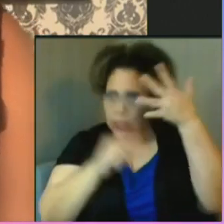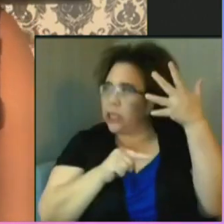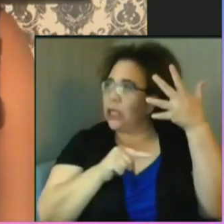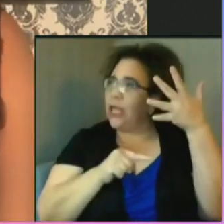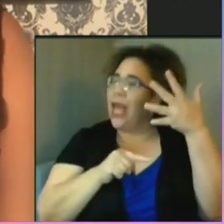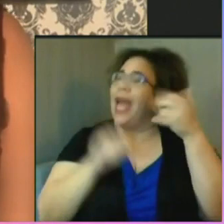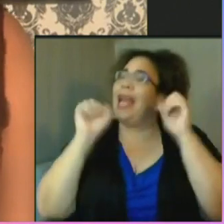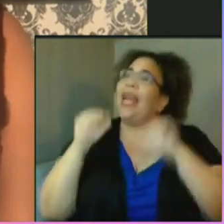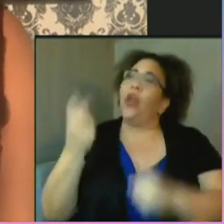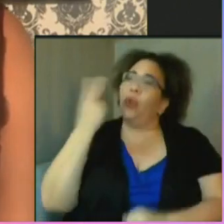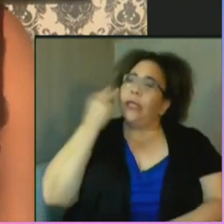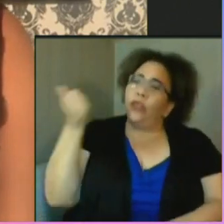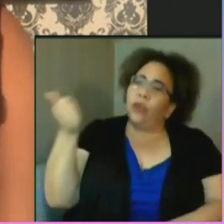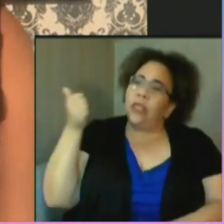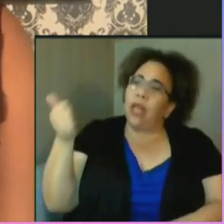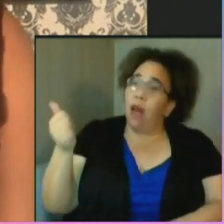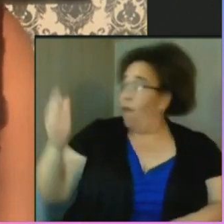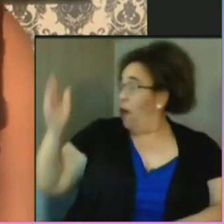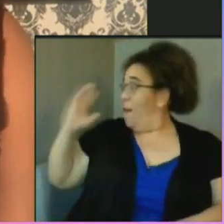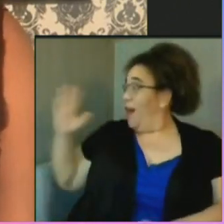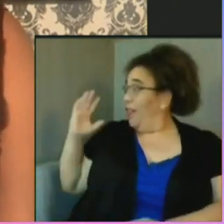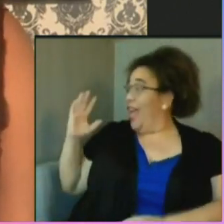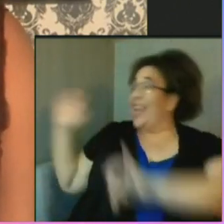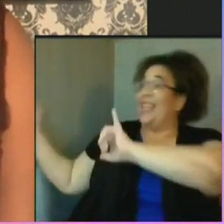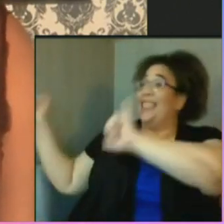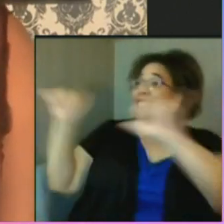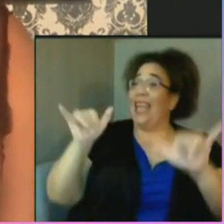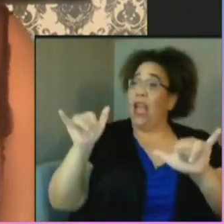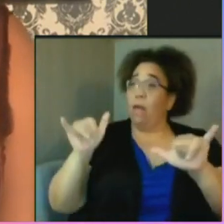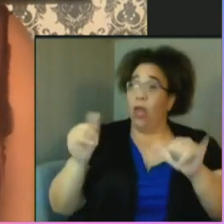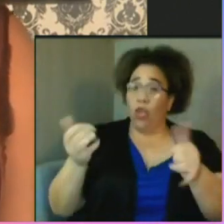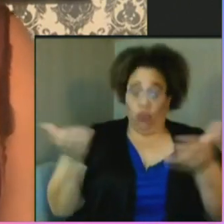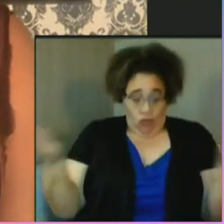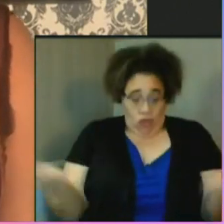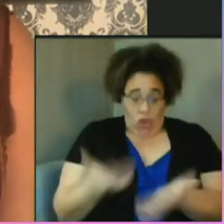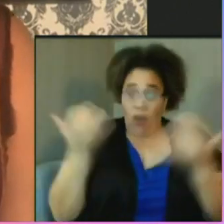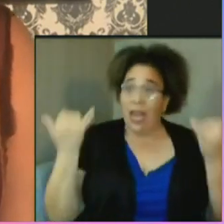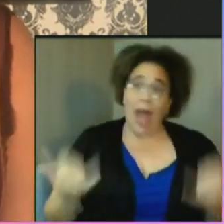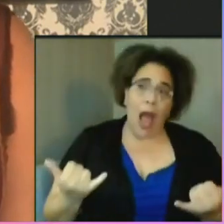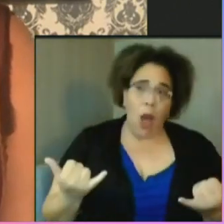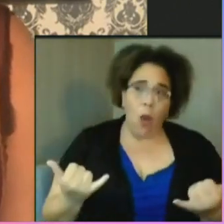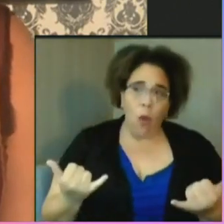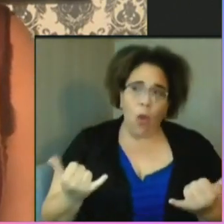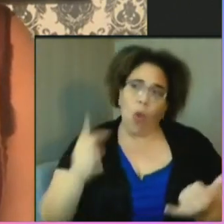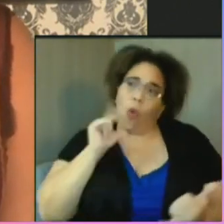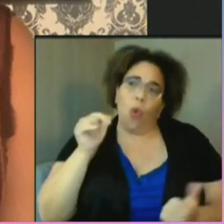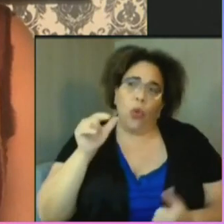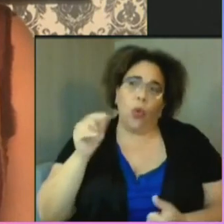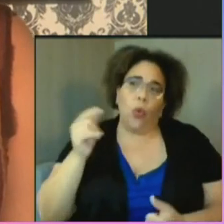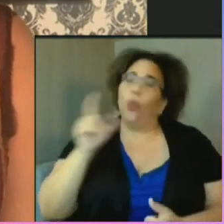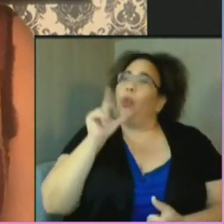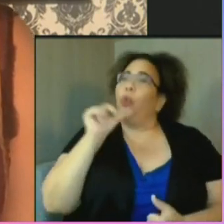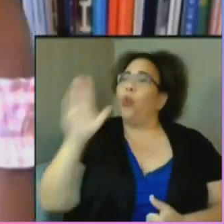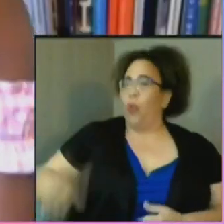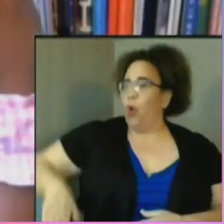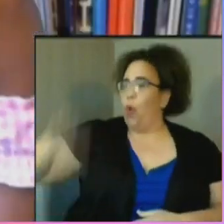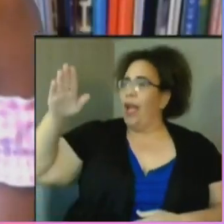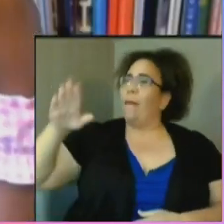are now? Did you imagine yourself as you are now when you were a child?